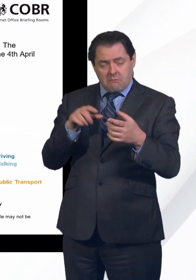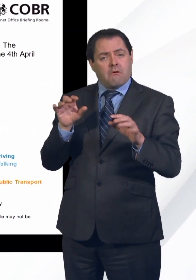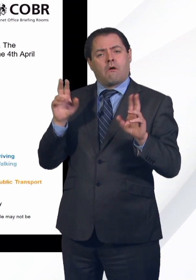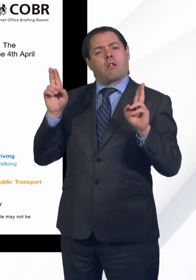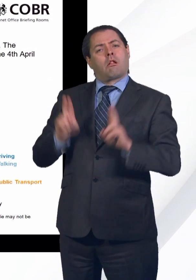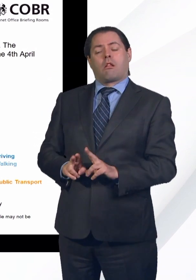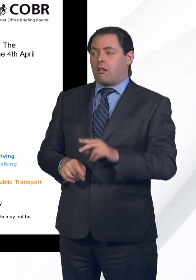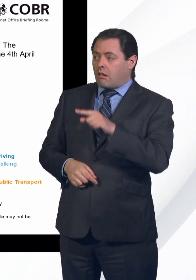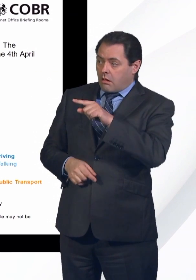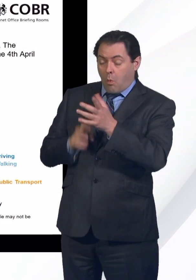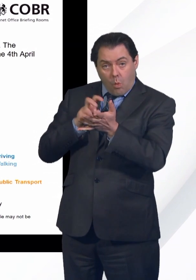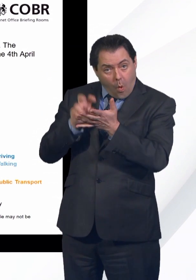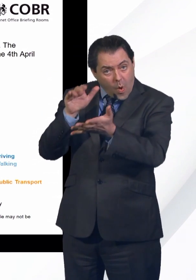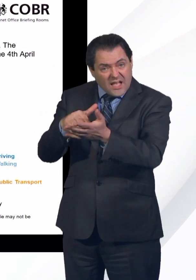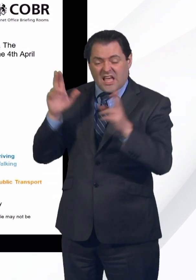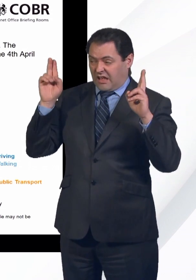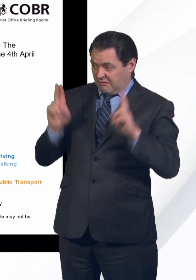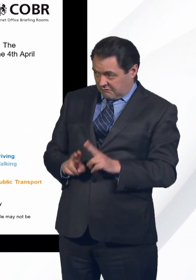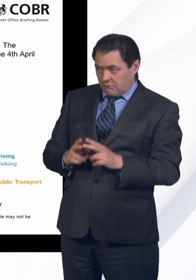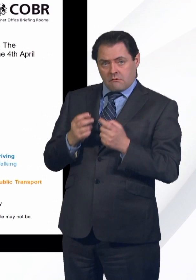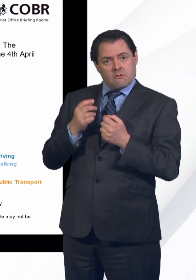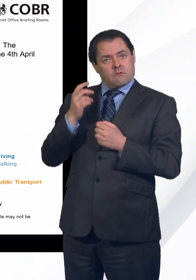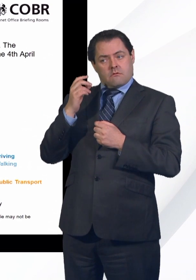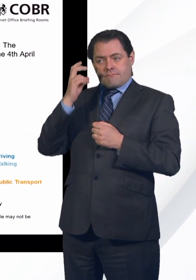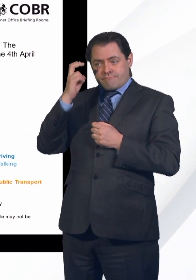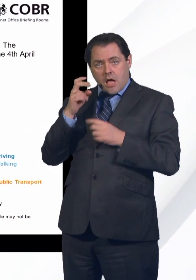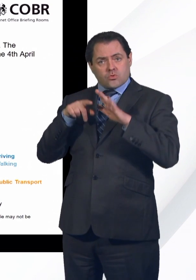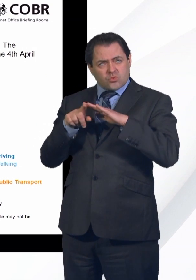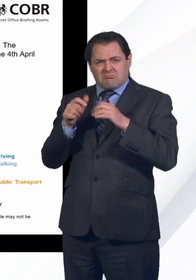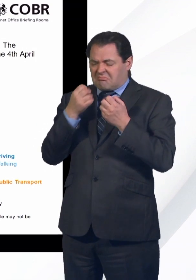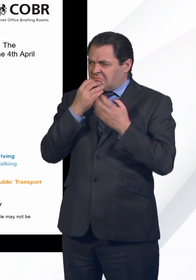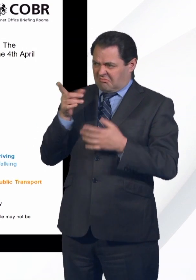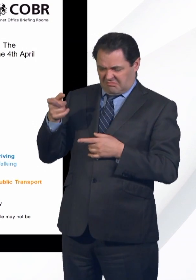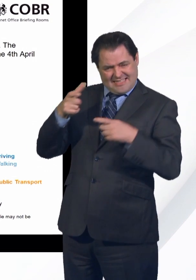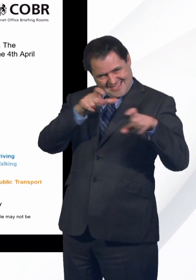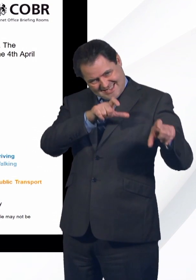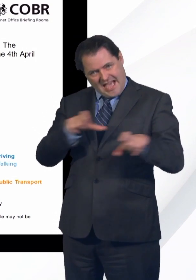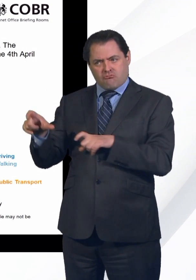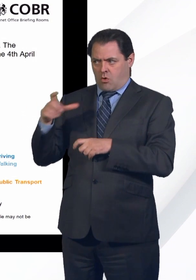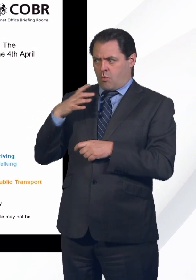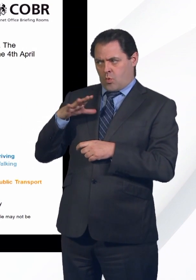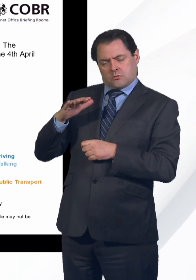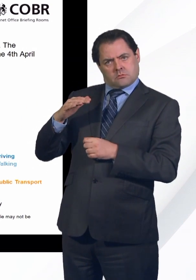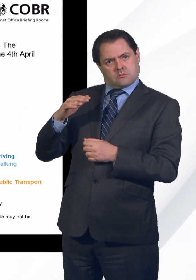So we need to keep going. Let's keep going and continue to drop the curve further.